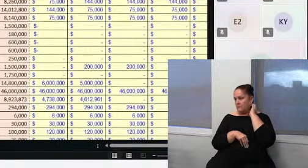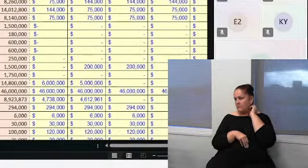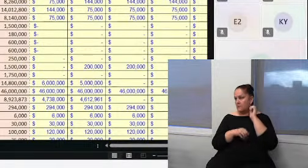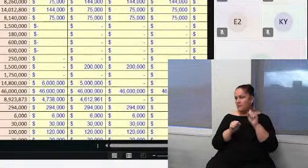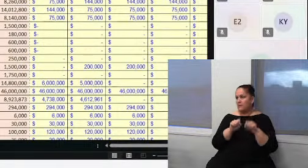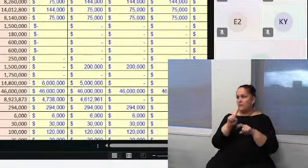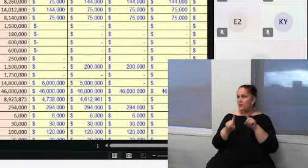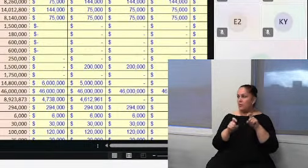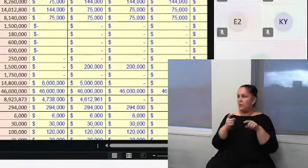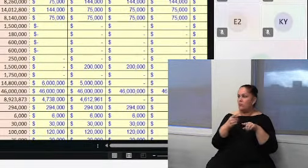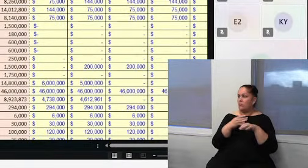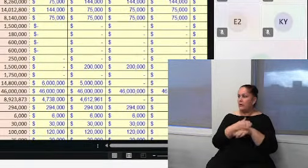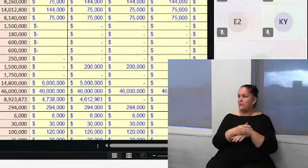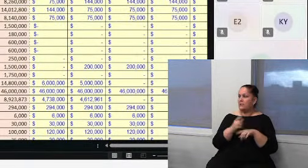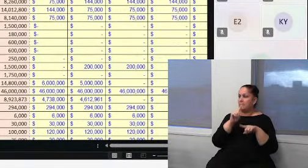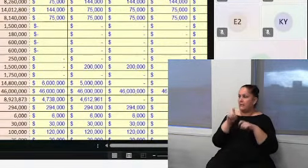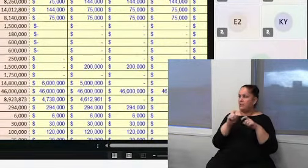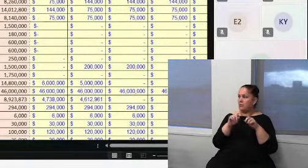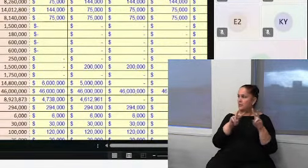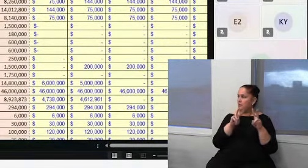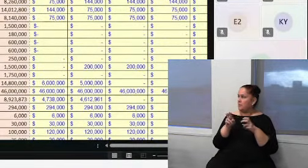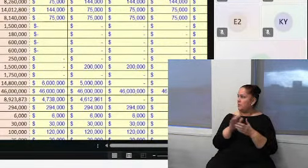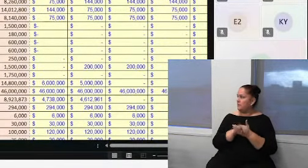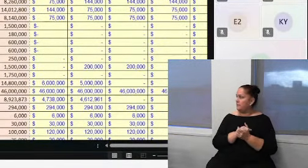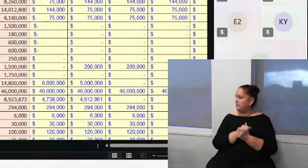Is there any cross-examination on this subject?